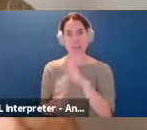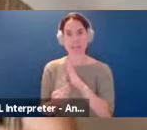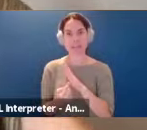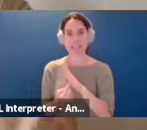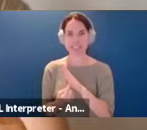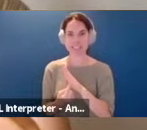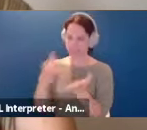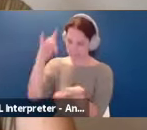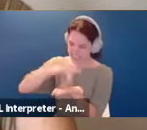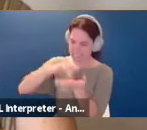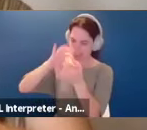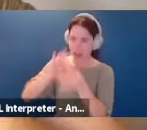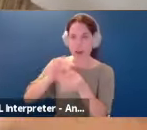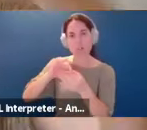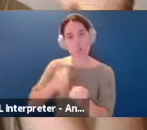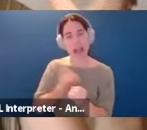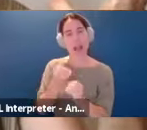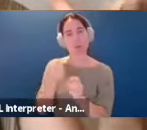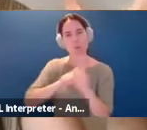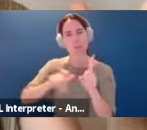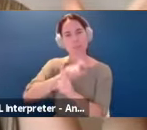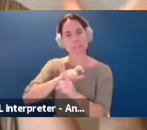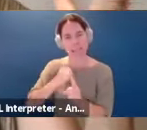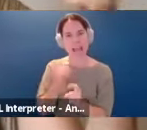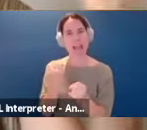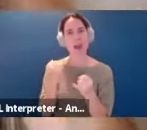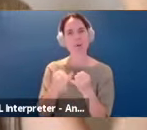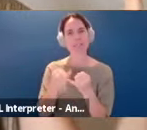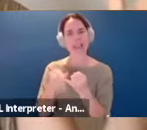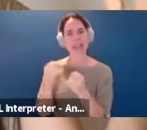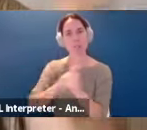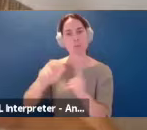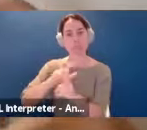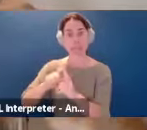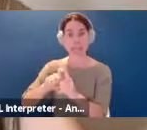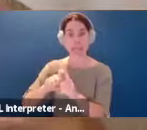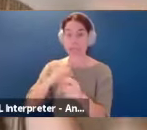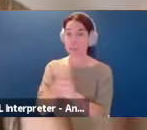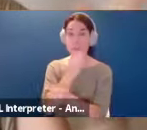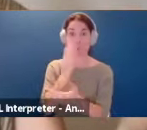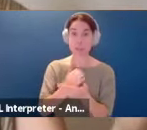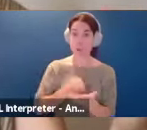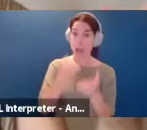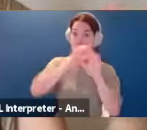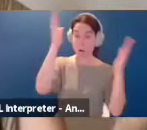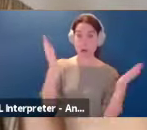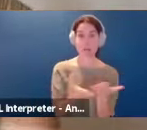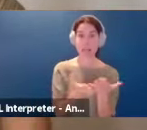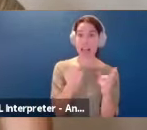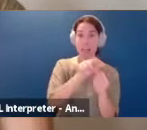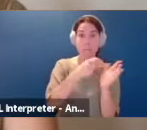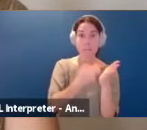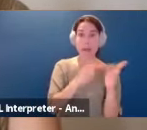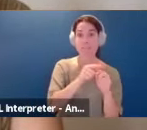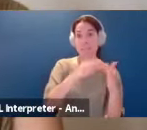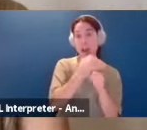when we bring the margin into the center or completely switch paradigms entirely and out of this who's in who's out paradigm thank